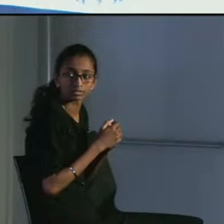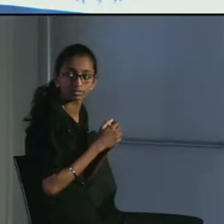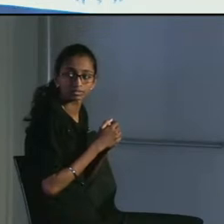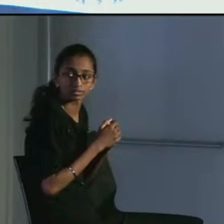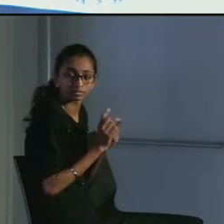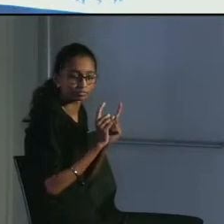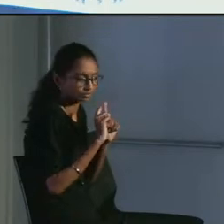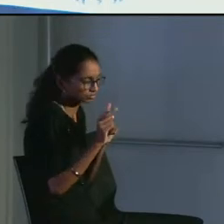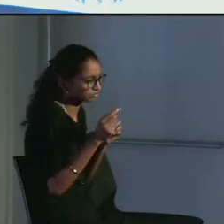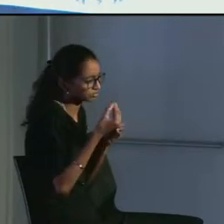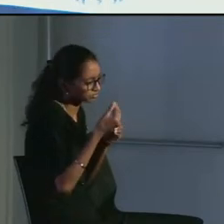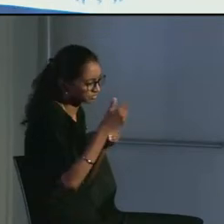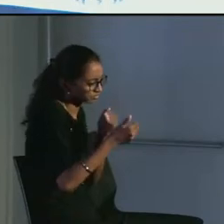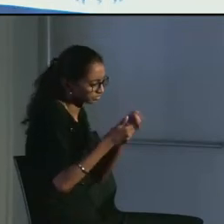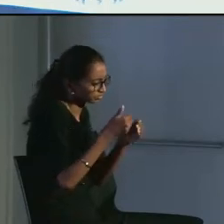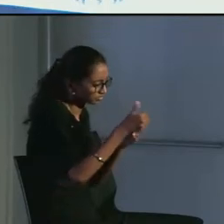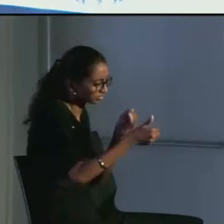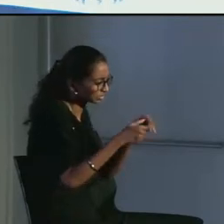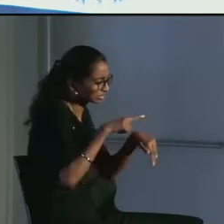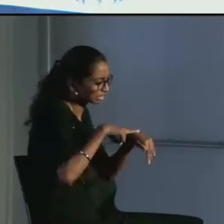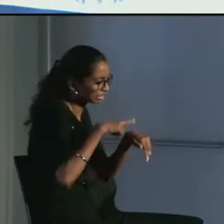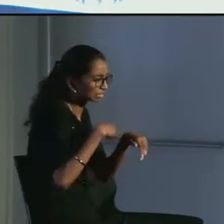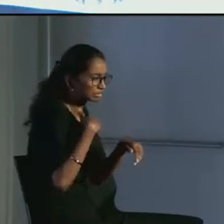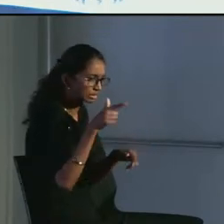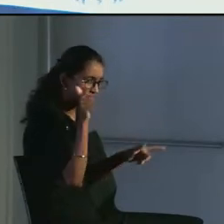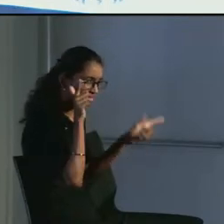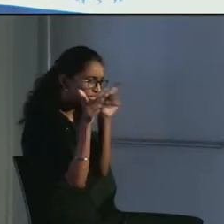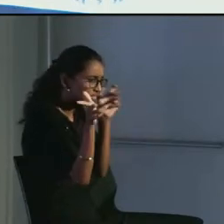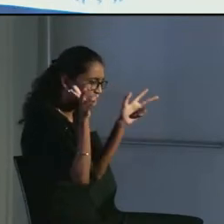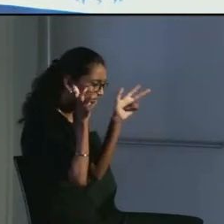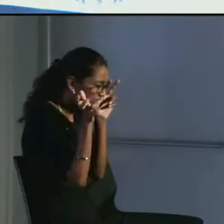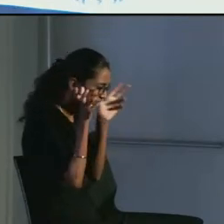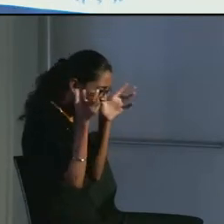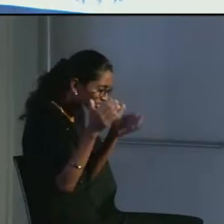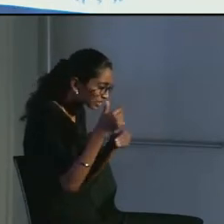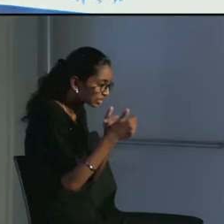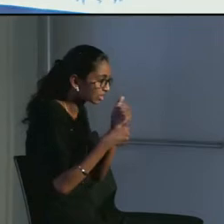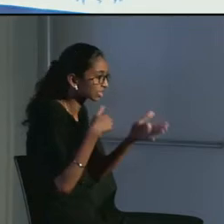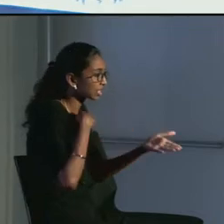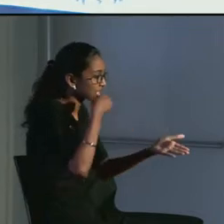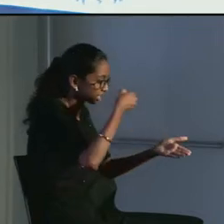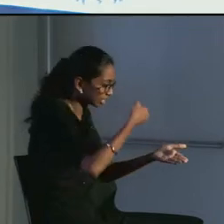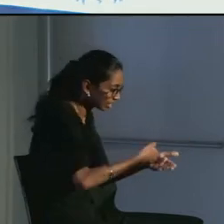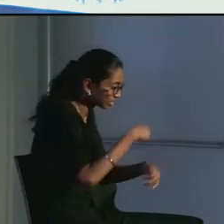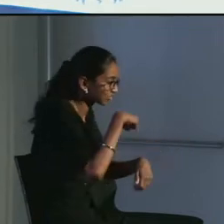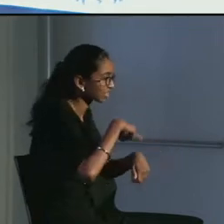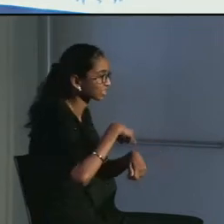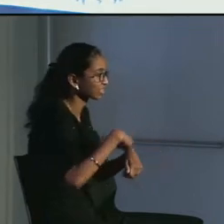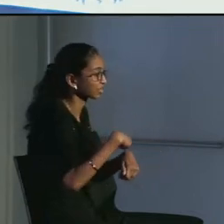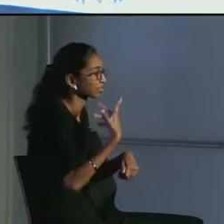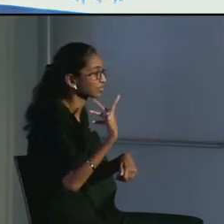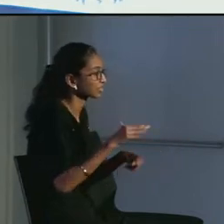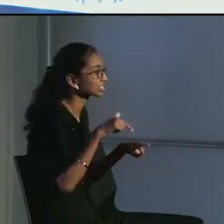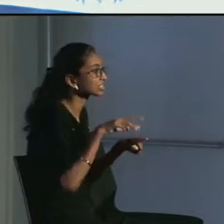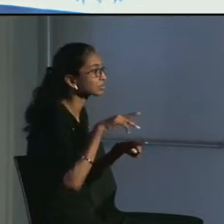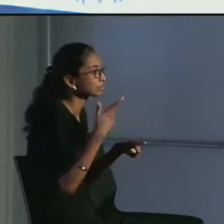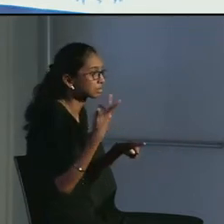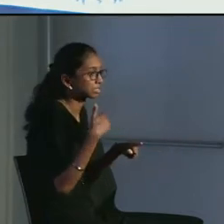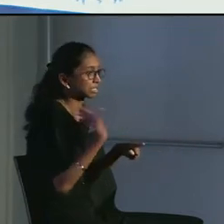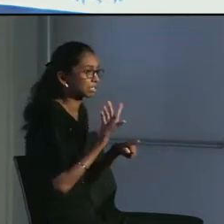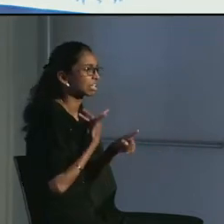of years and over time, we've been through listening, we really have arrived at this position of that we are done defending. We're